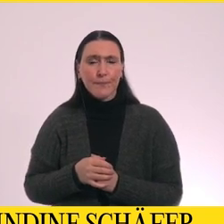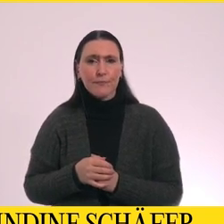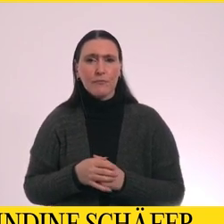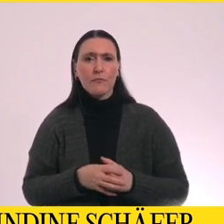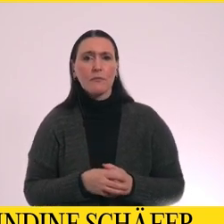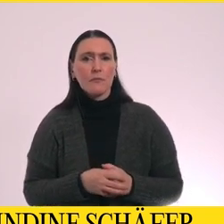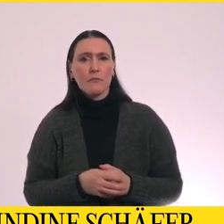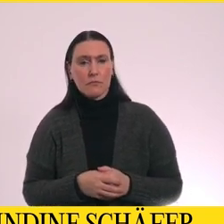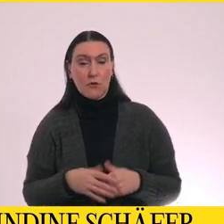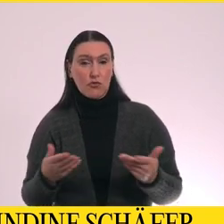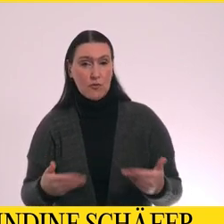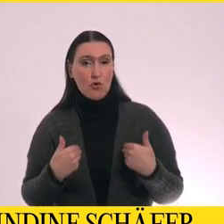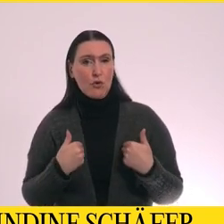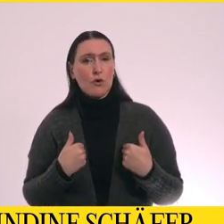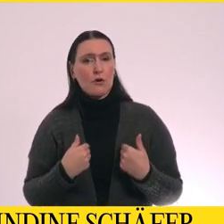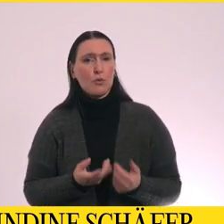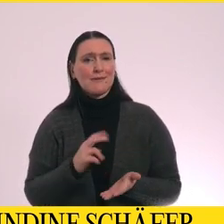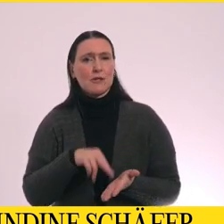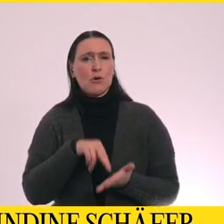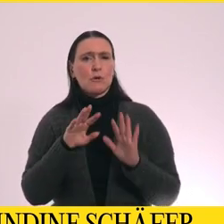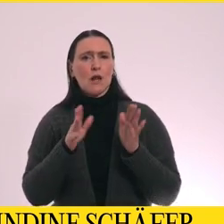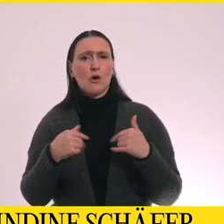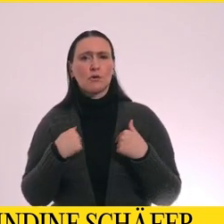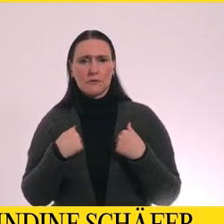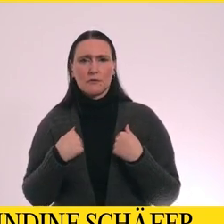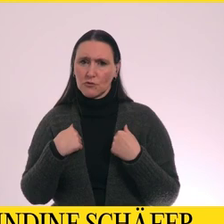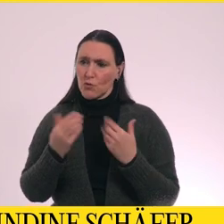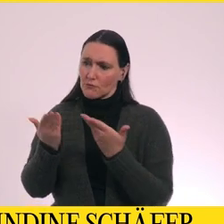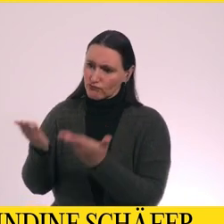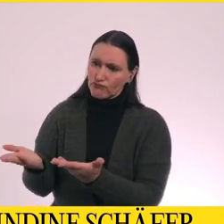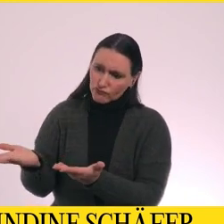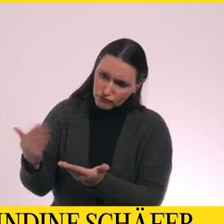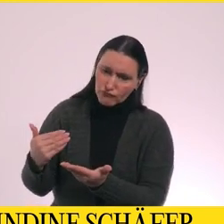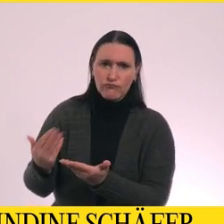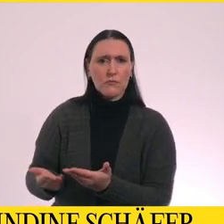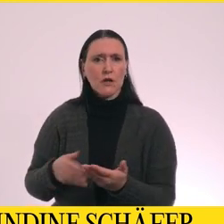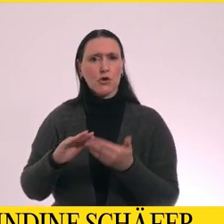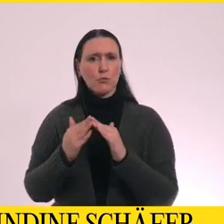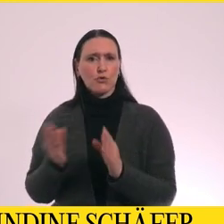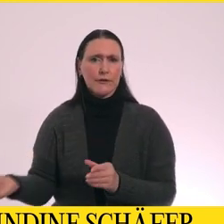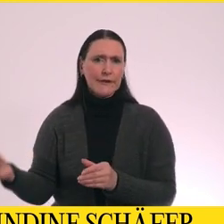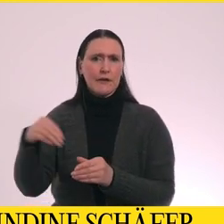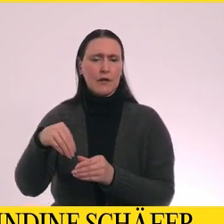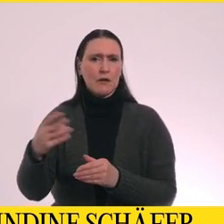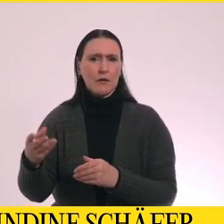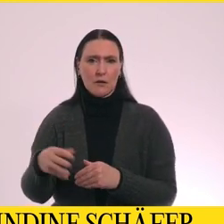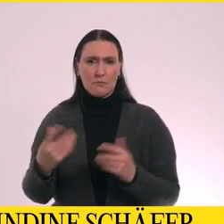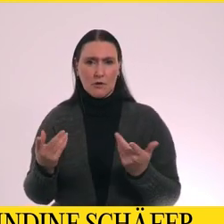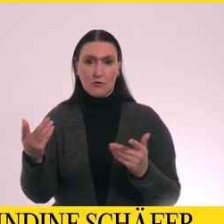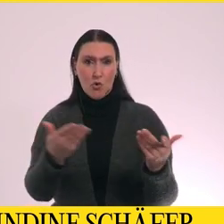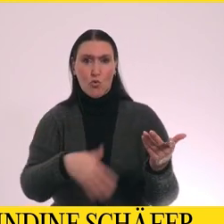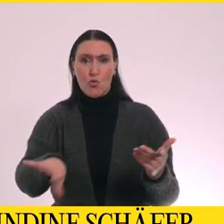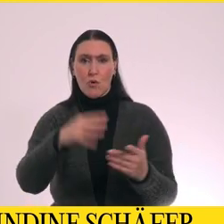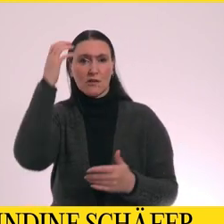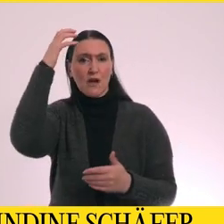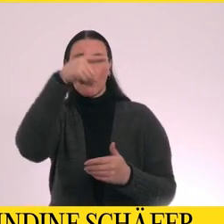offer people to become part of the community, which they have no way of being part of